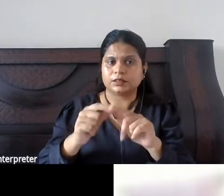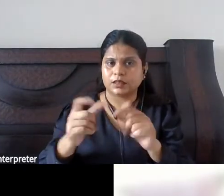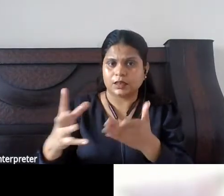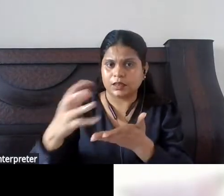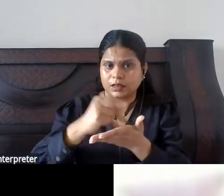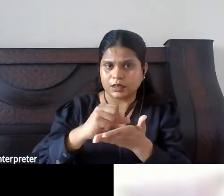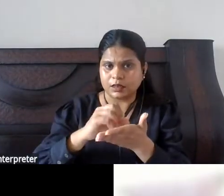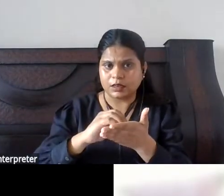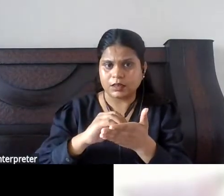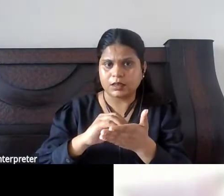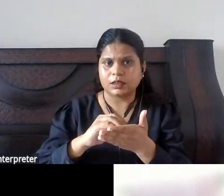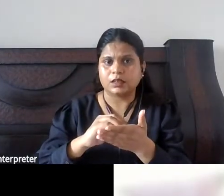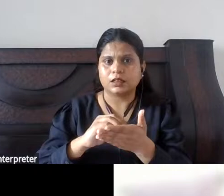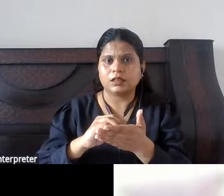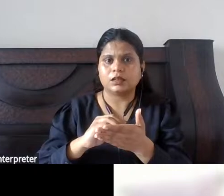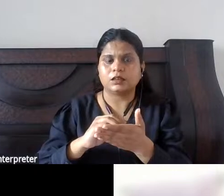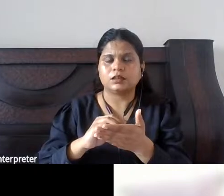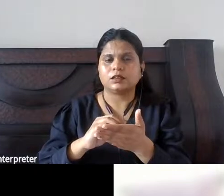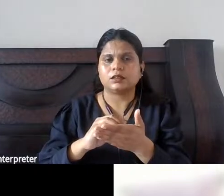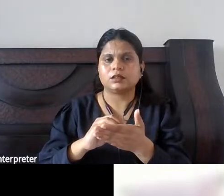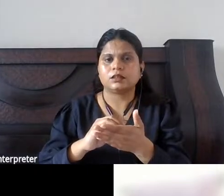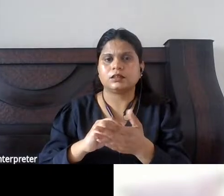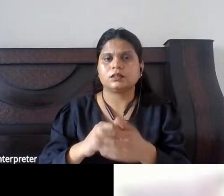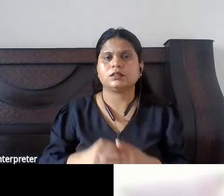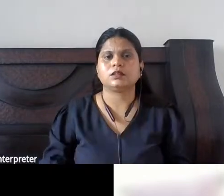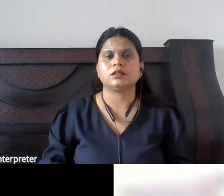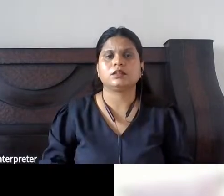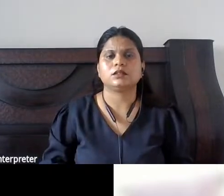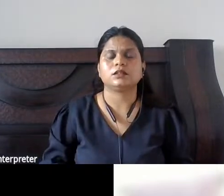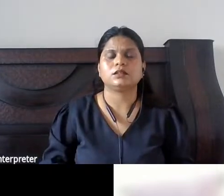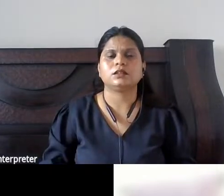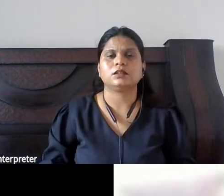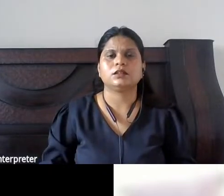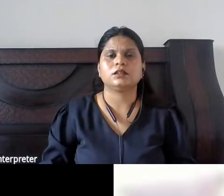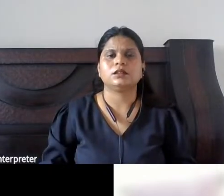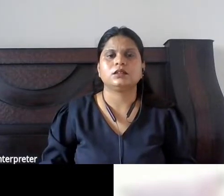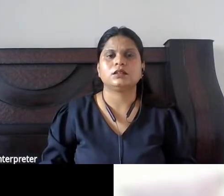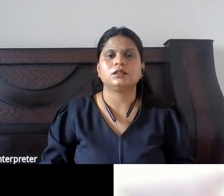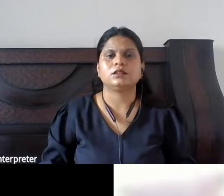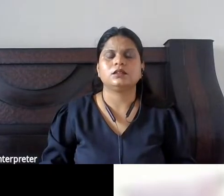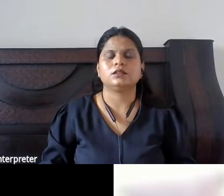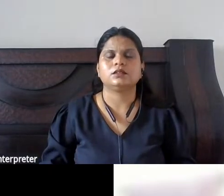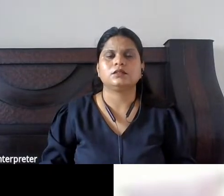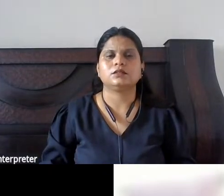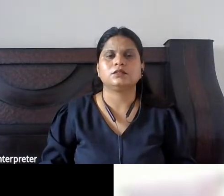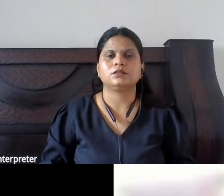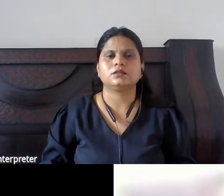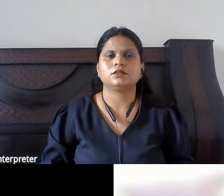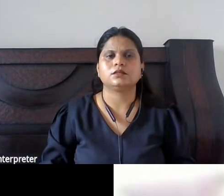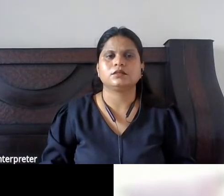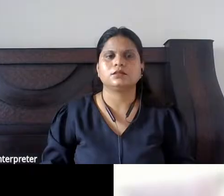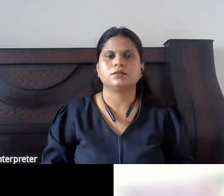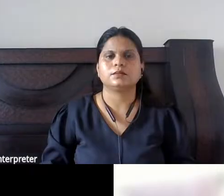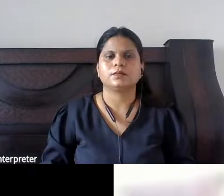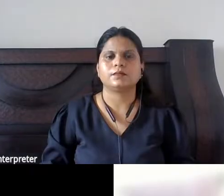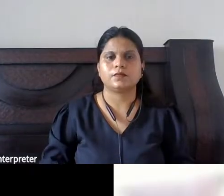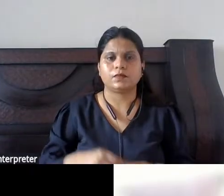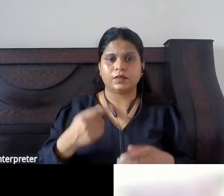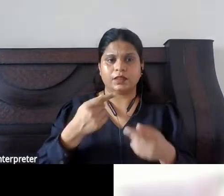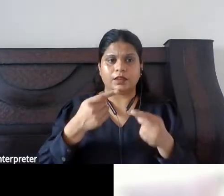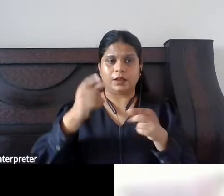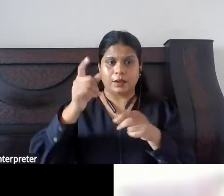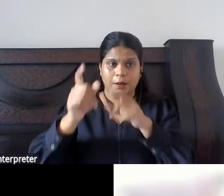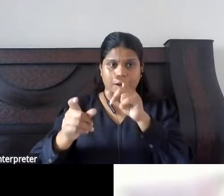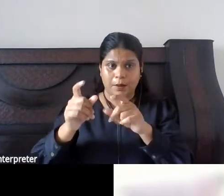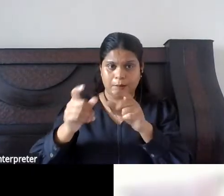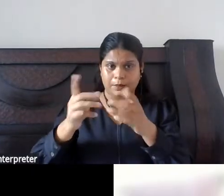of feedback. I mean, submitting a complaint to the system of Office of Registrar that no, you have not been enumerated.